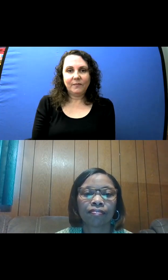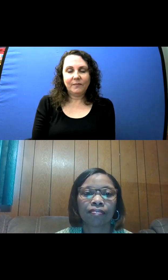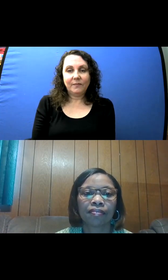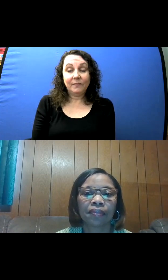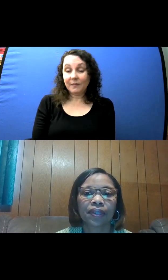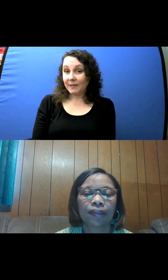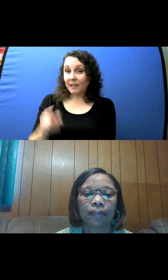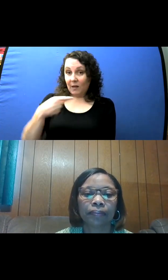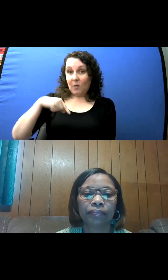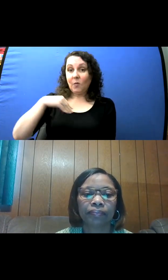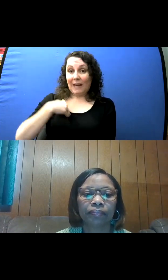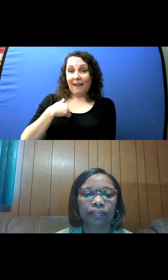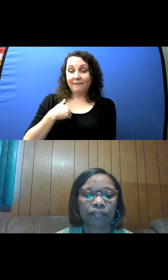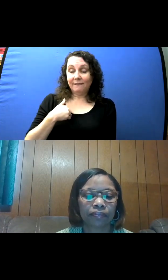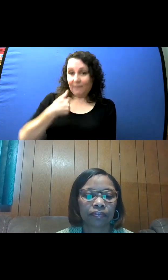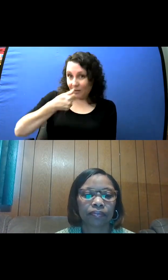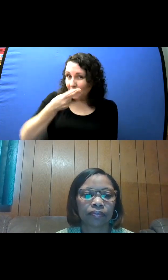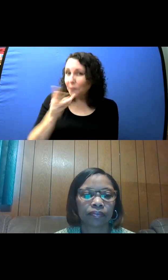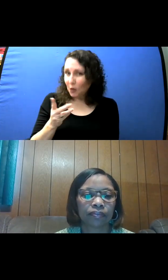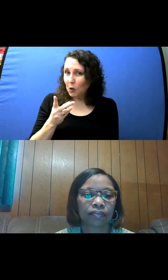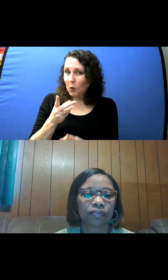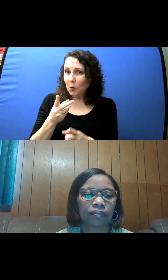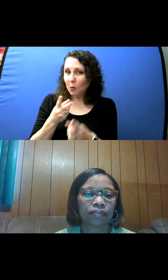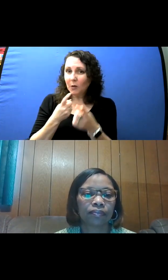So we do have a couple of questions.